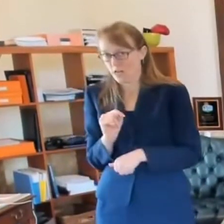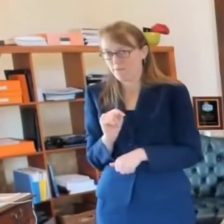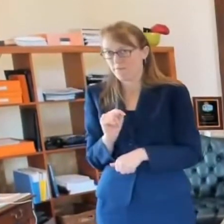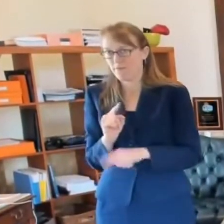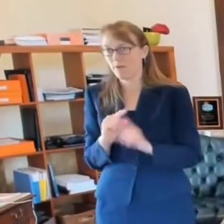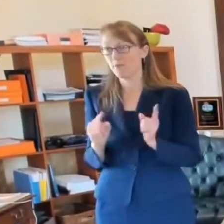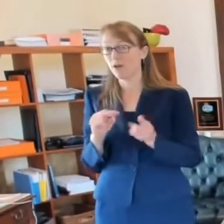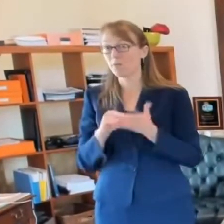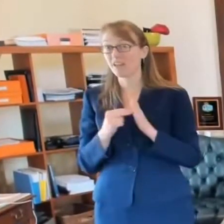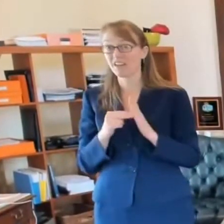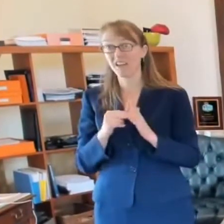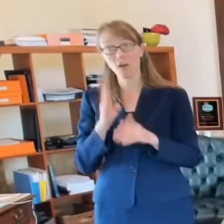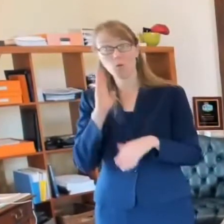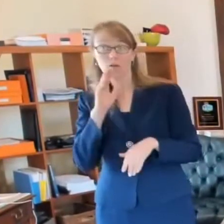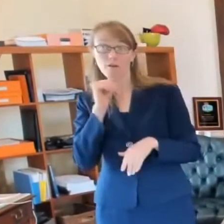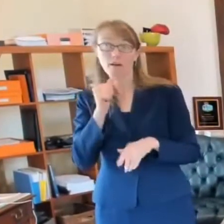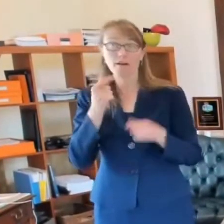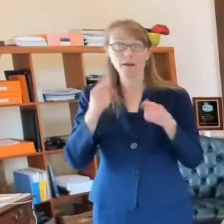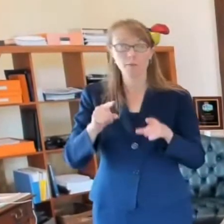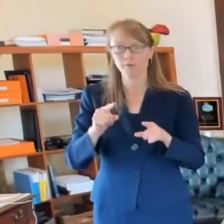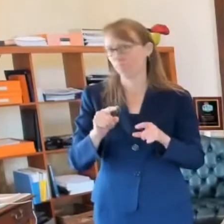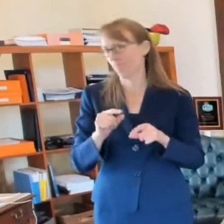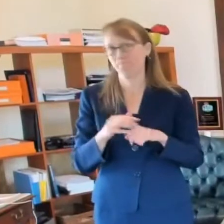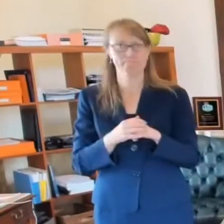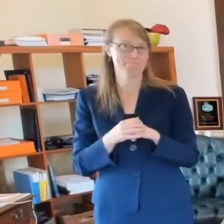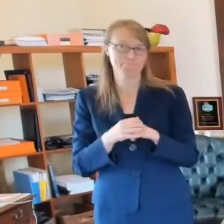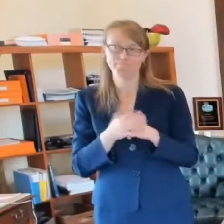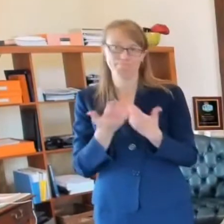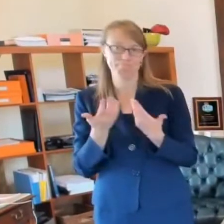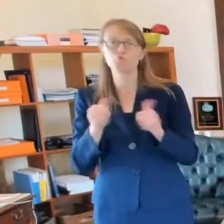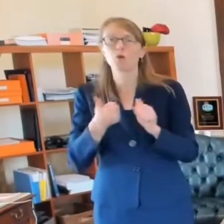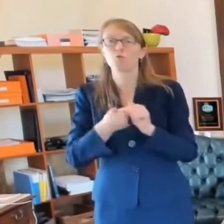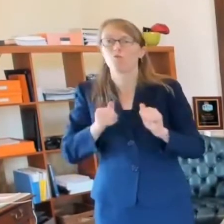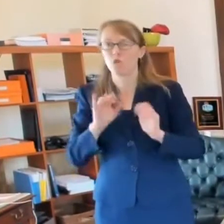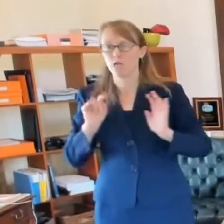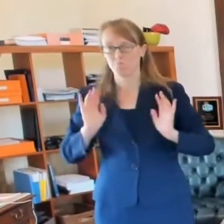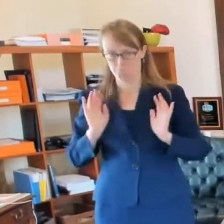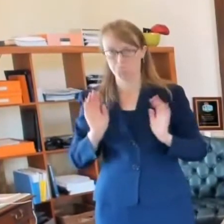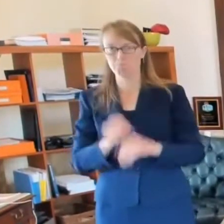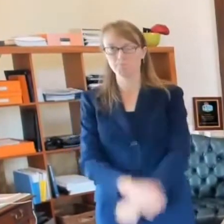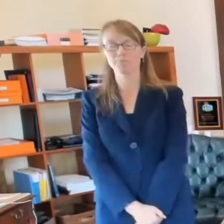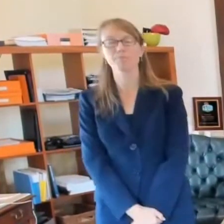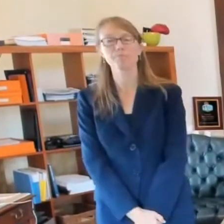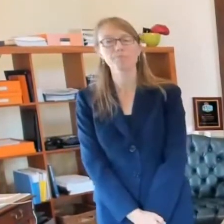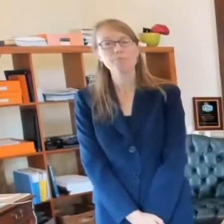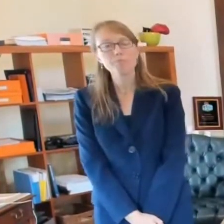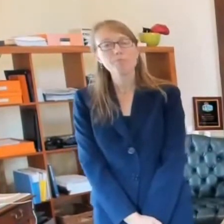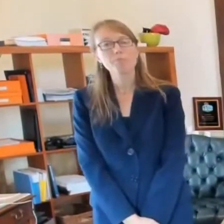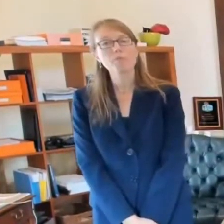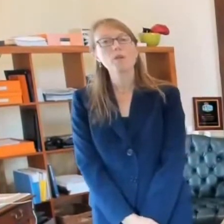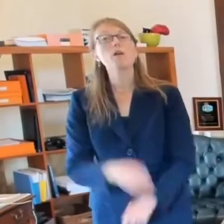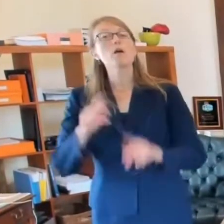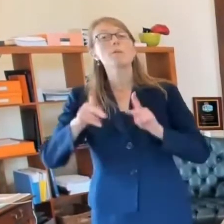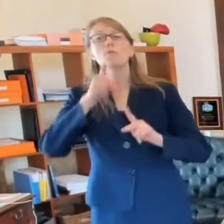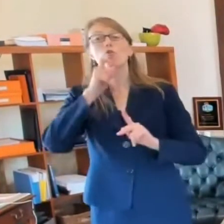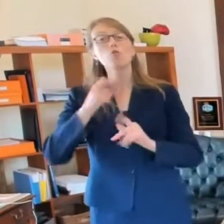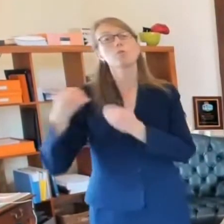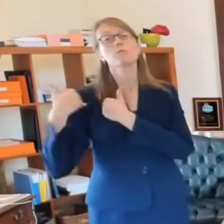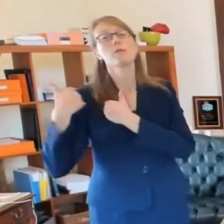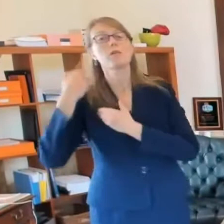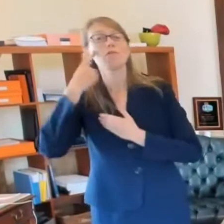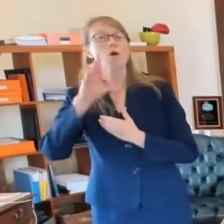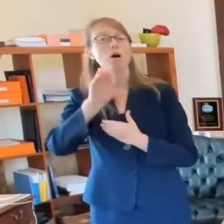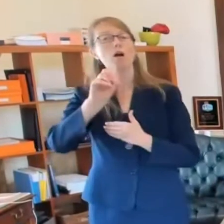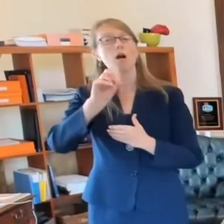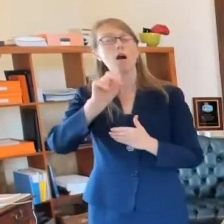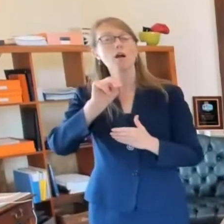Question from Lindy, what are contact tracers learning? Are they finding cases in bars and restaurants or retail